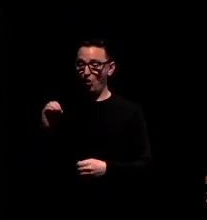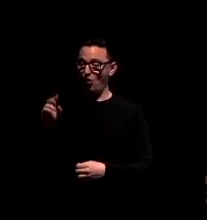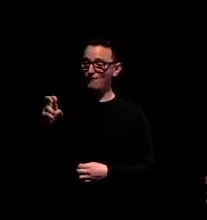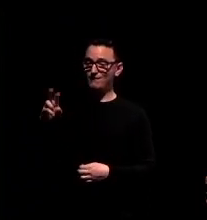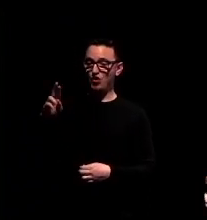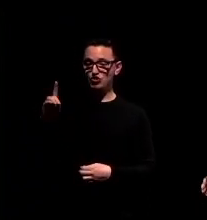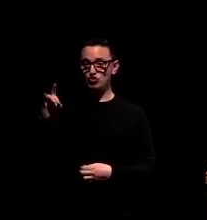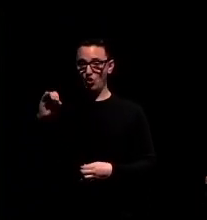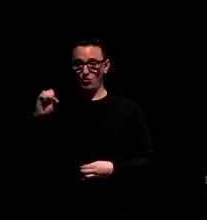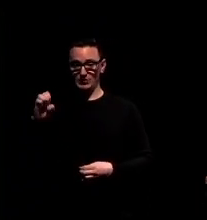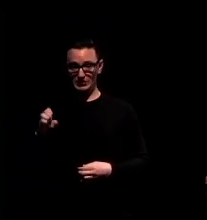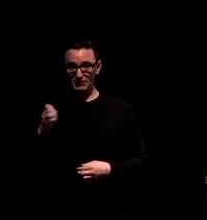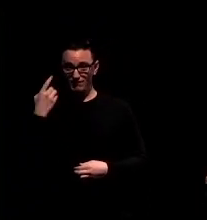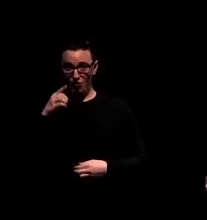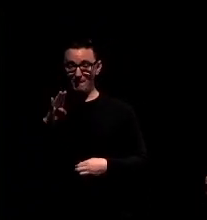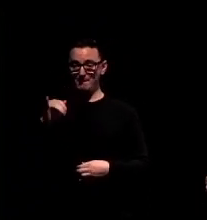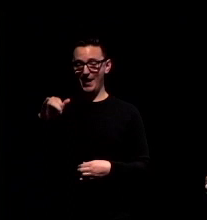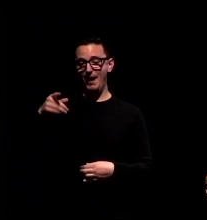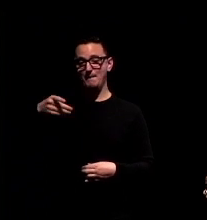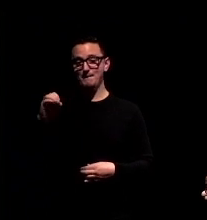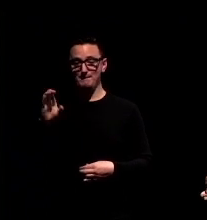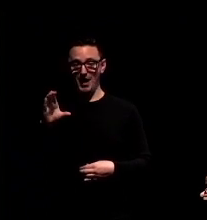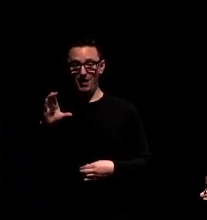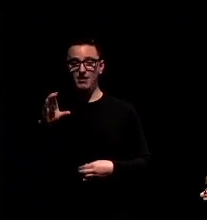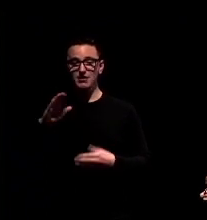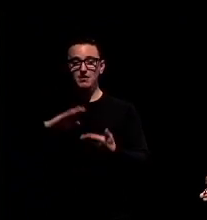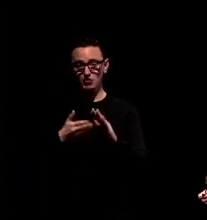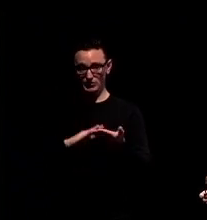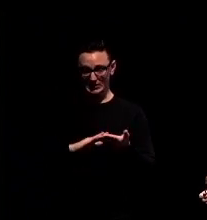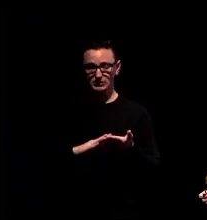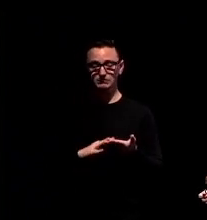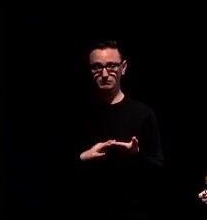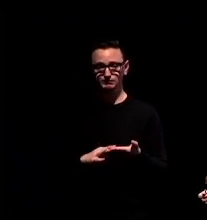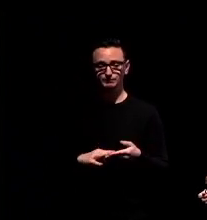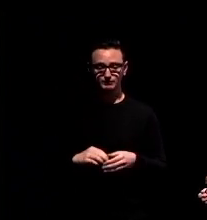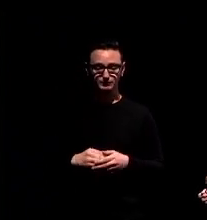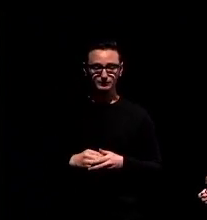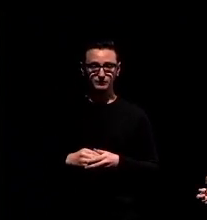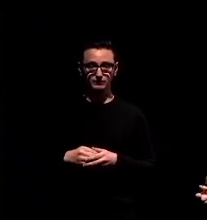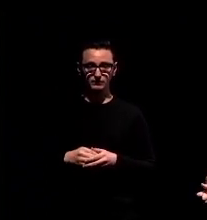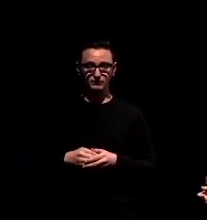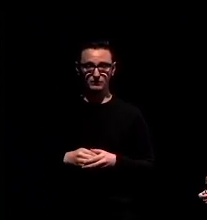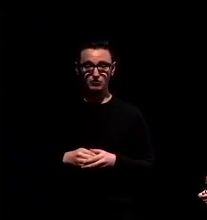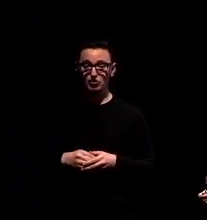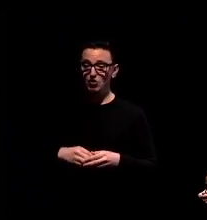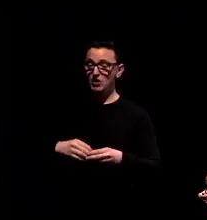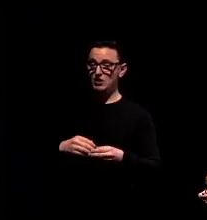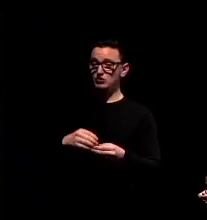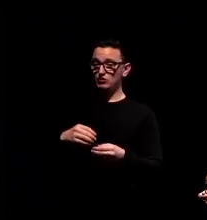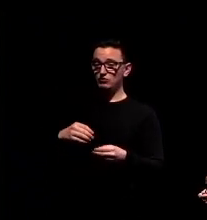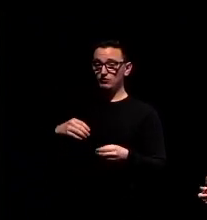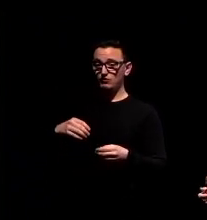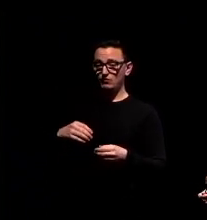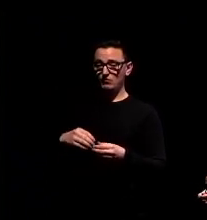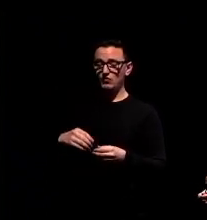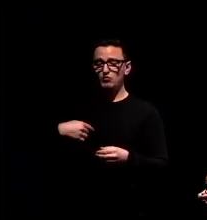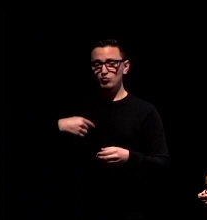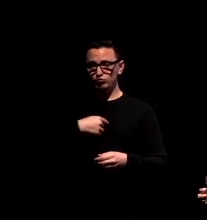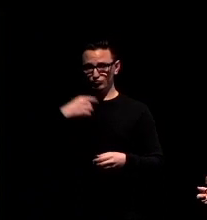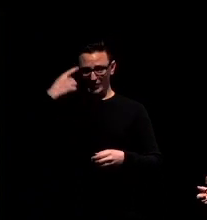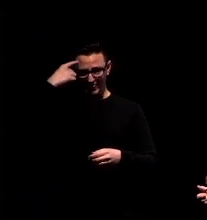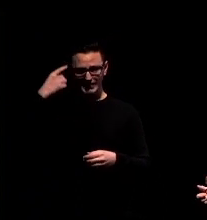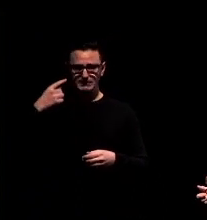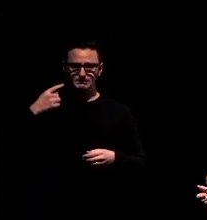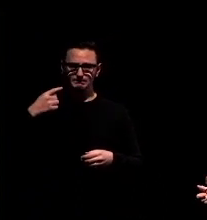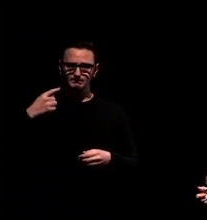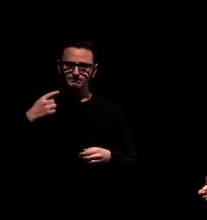communities. Interesting, the overall rates of mental illnesses and substance use disorders are actually lower, but we actually think that's because